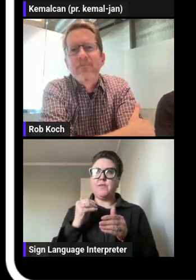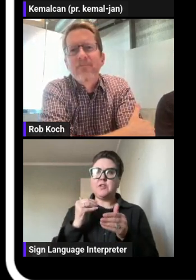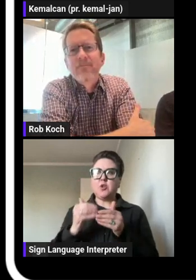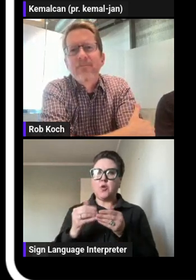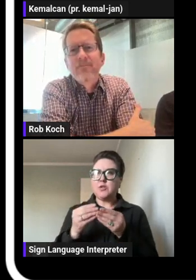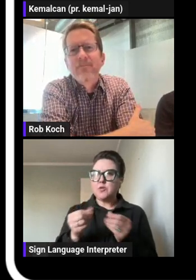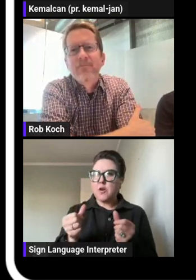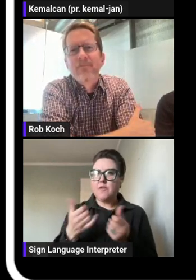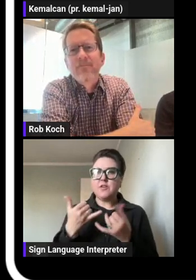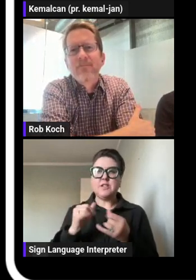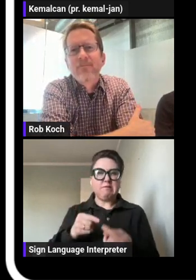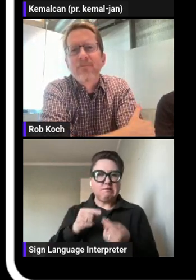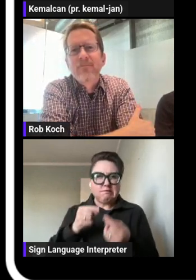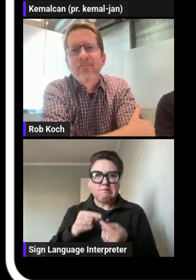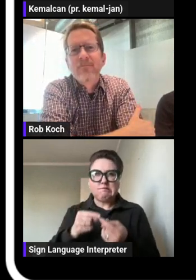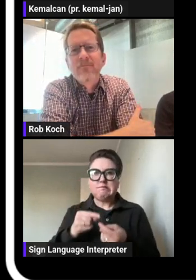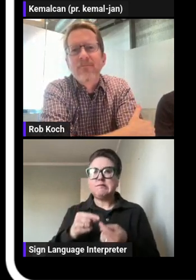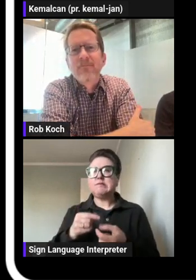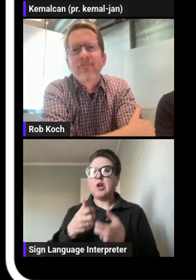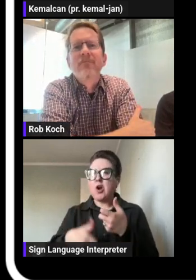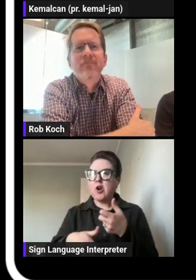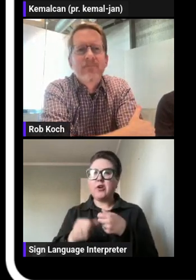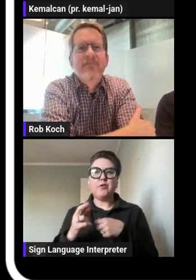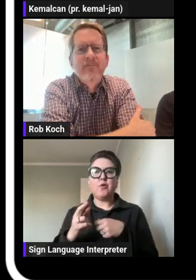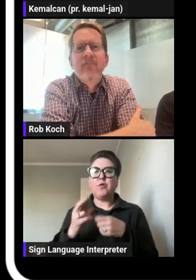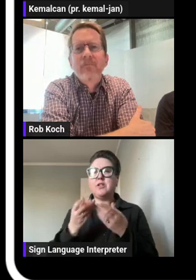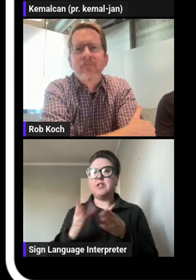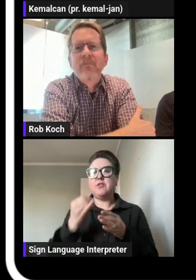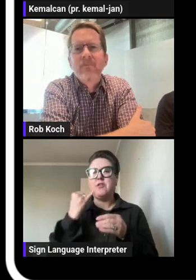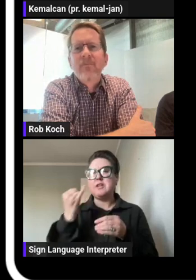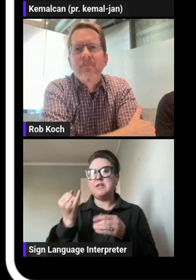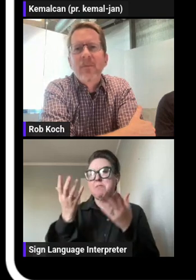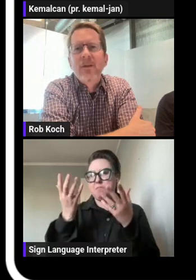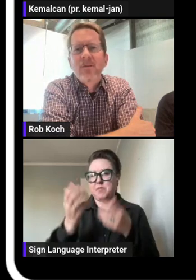really hard, or just that general sense? Sorry.